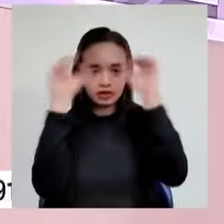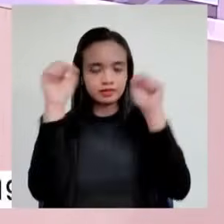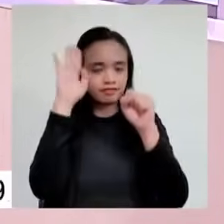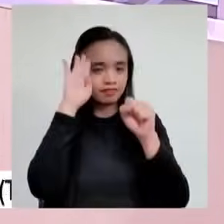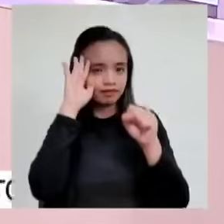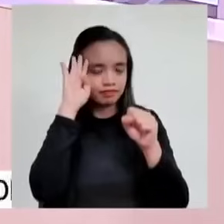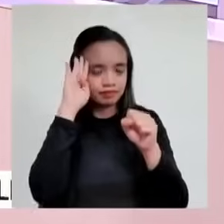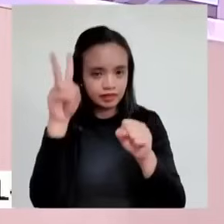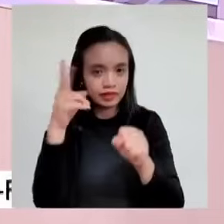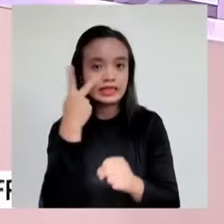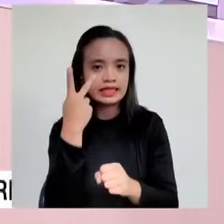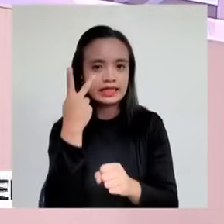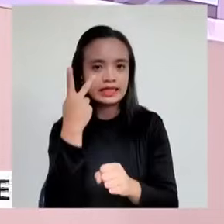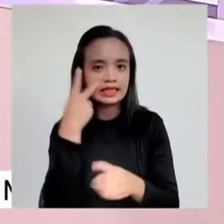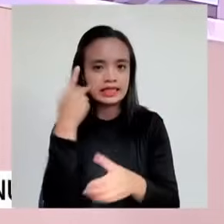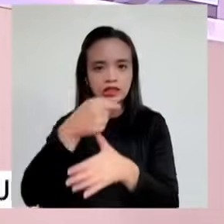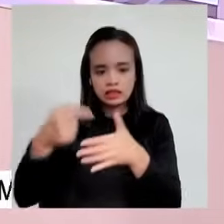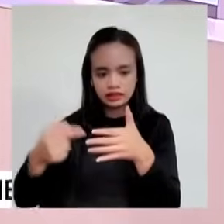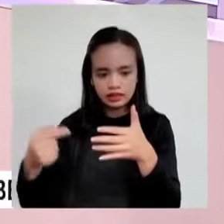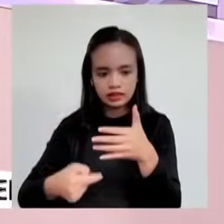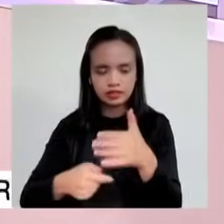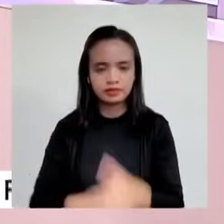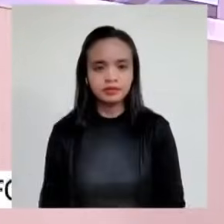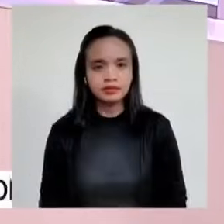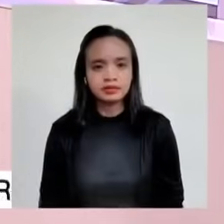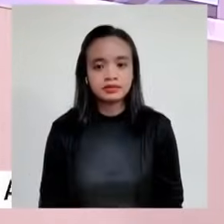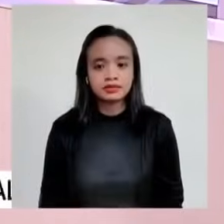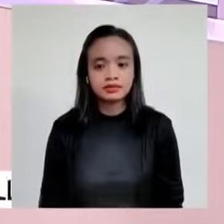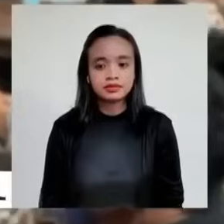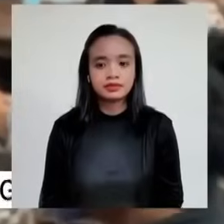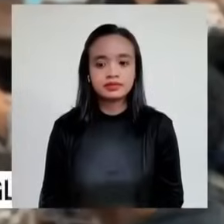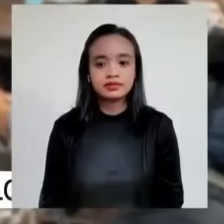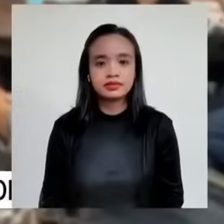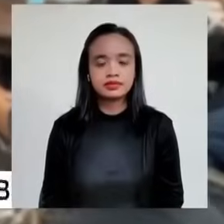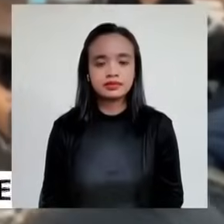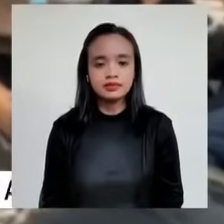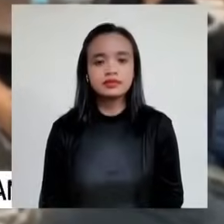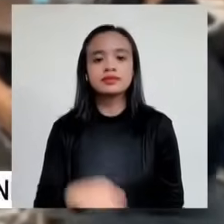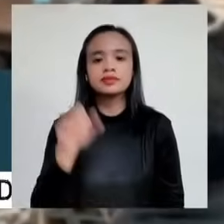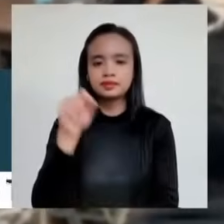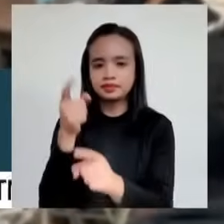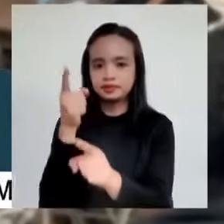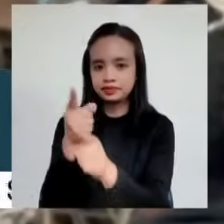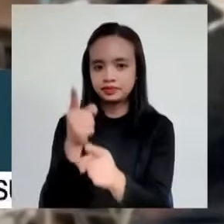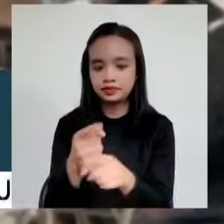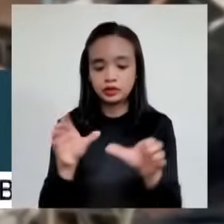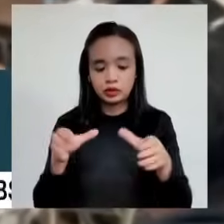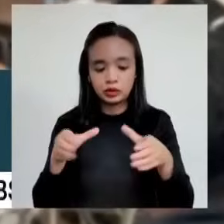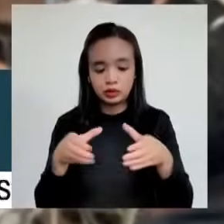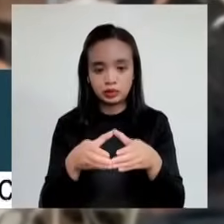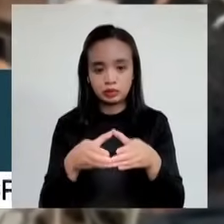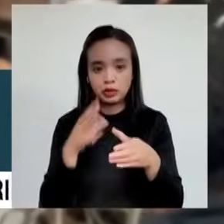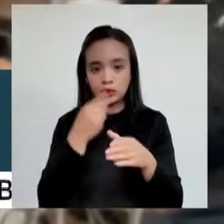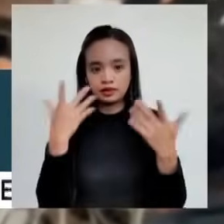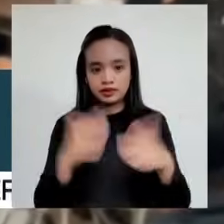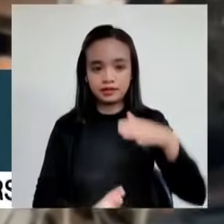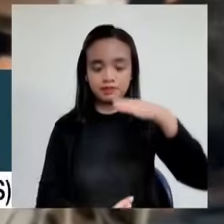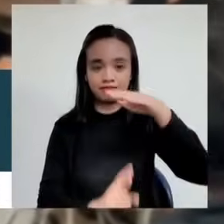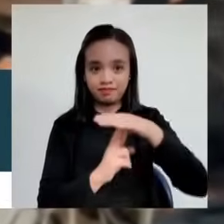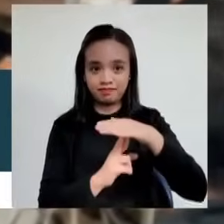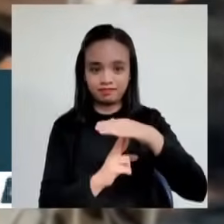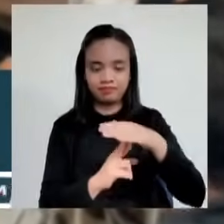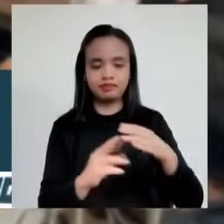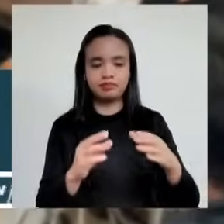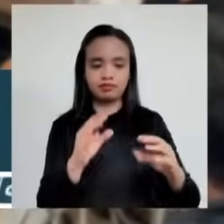us with details. Victoria, what more can you tell us? That's correct, Carmina. A group of retired uniformed officers denied they are behind